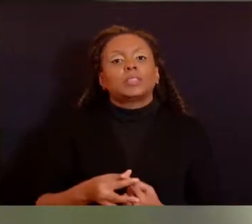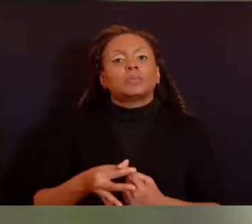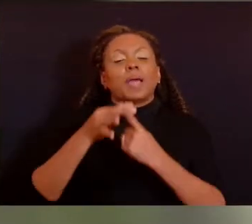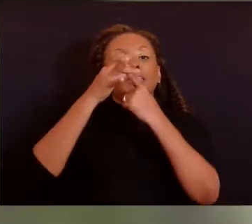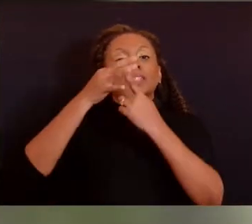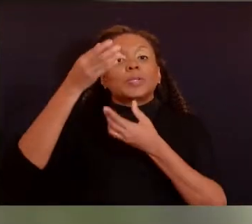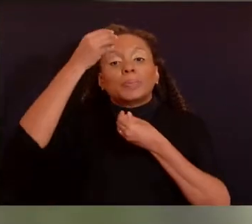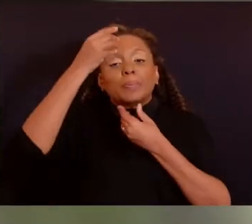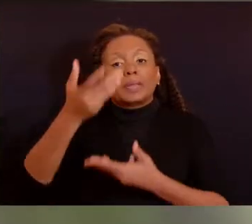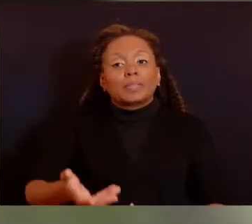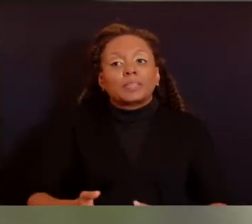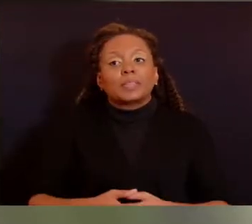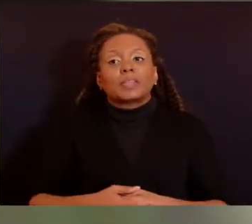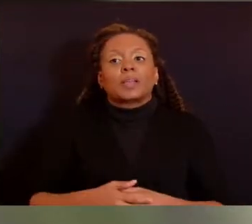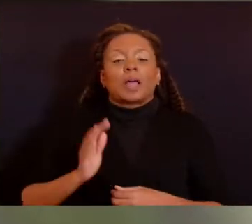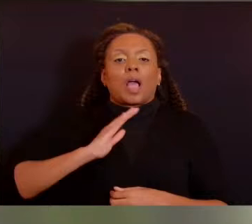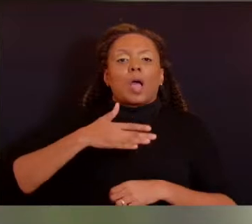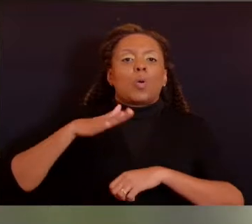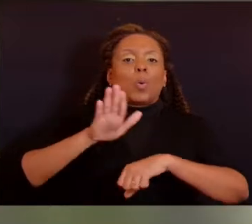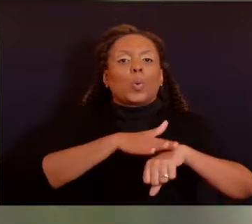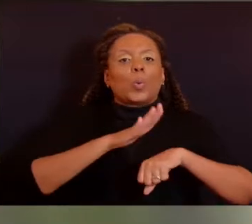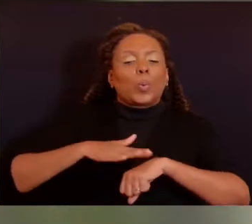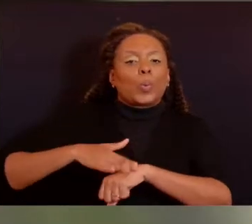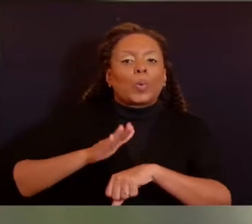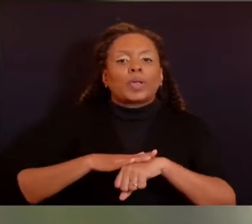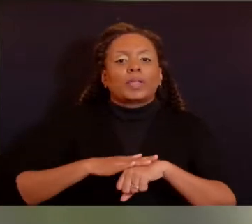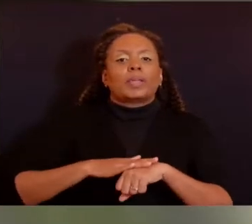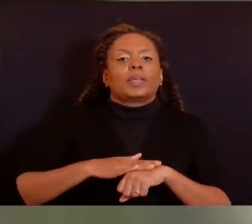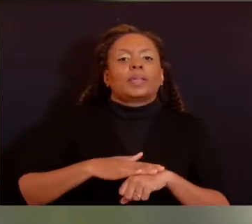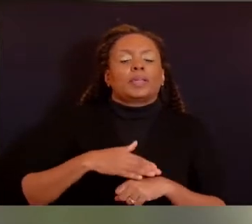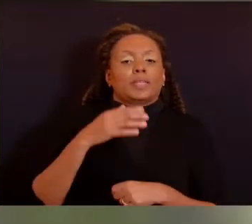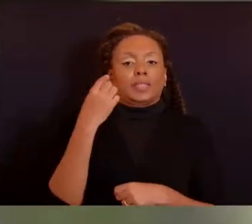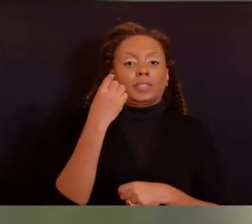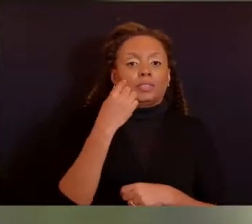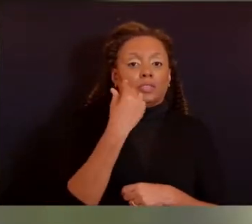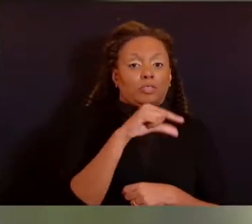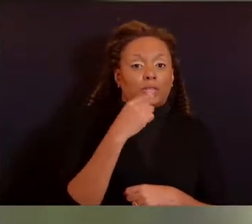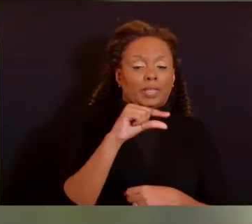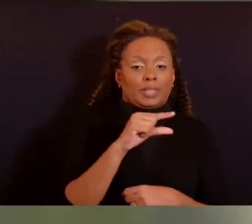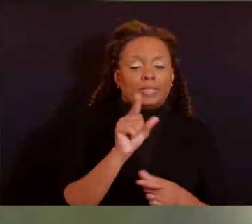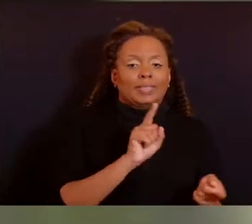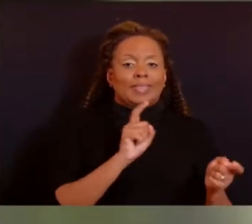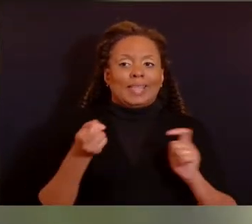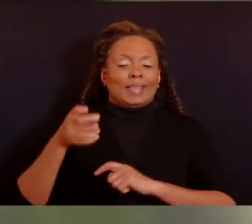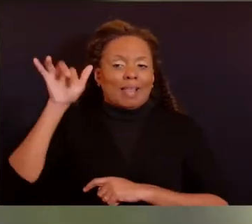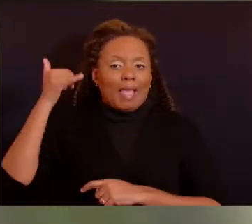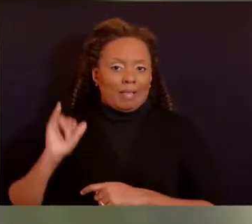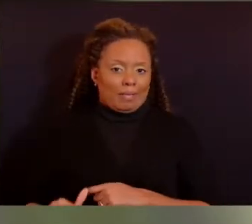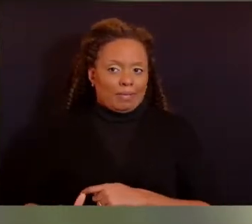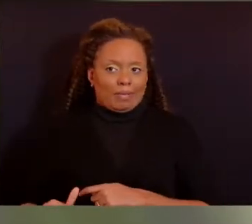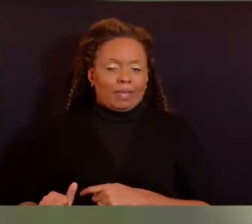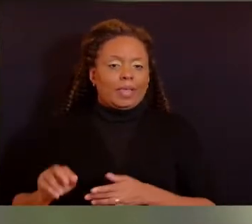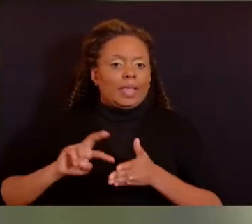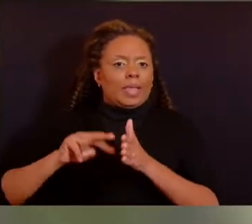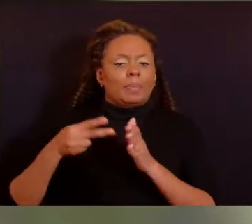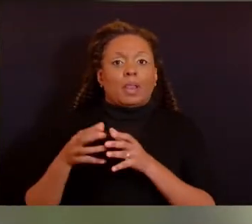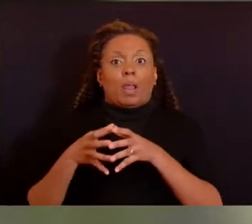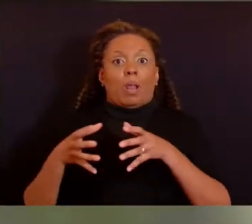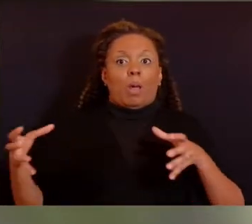actually turns the alert level from green to yellow. And that message was up from yesterday afternoon, indicating the possibility of excess